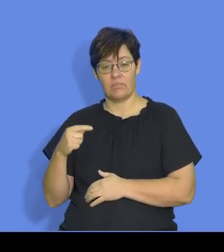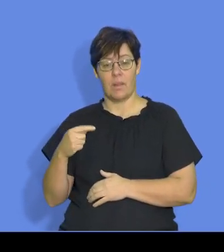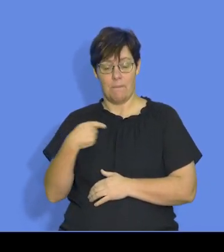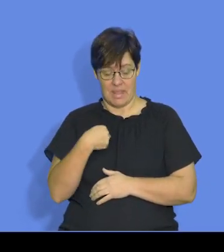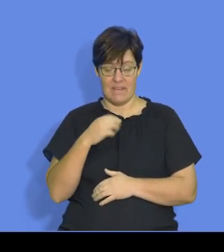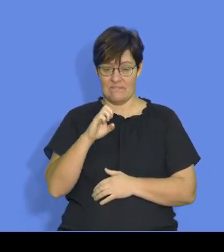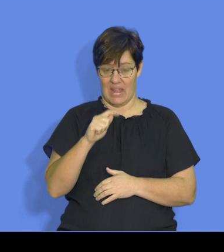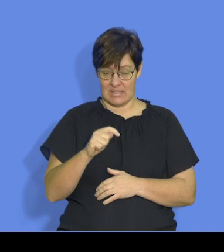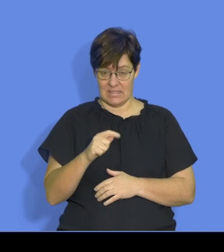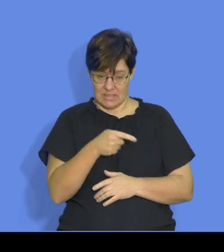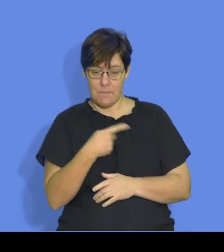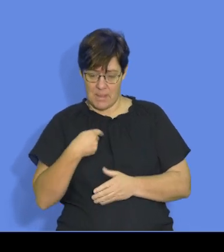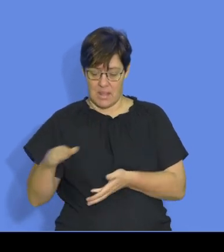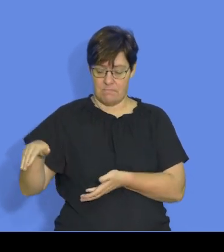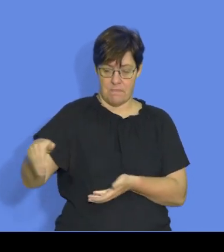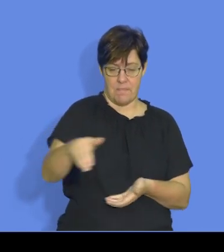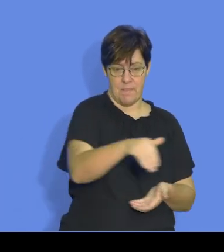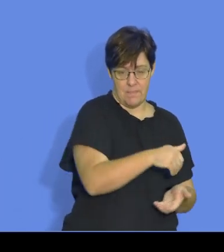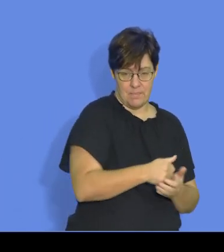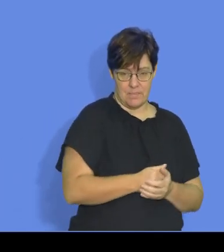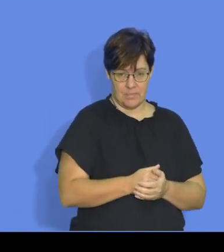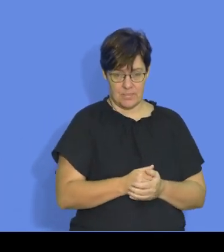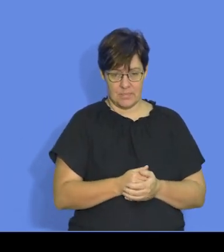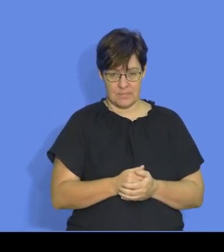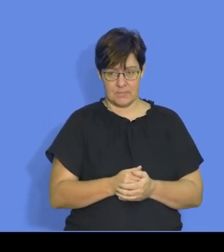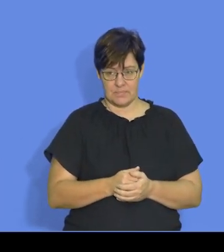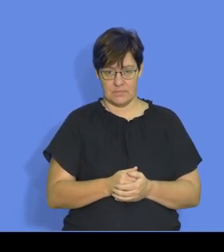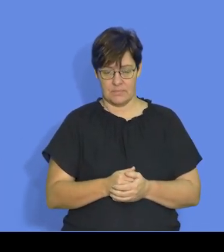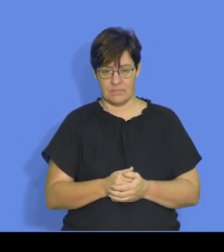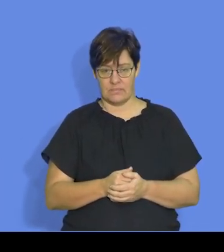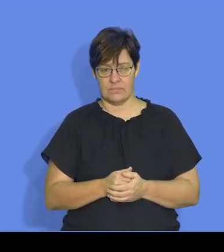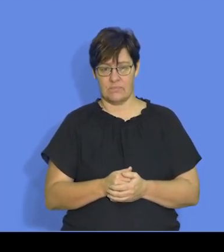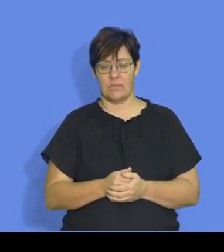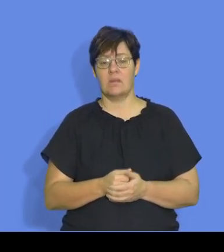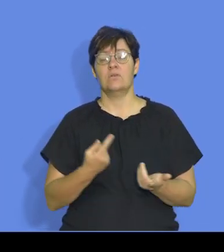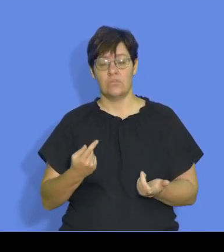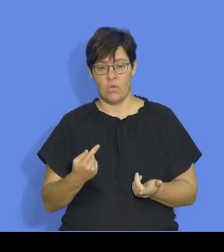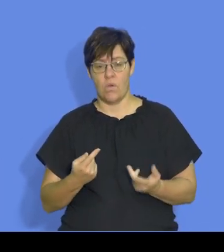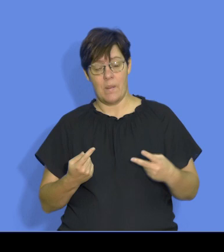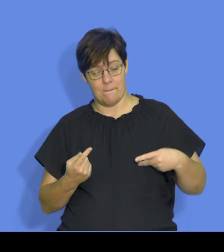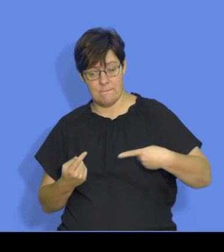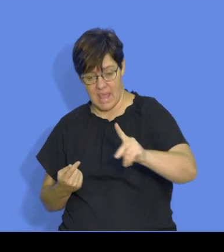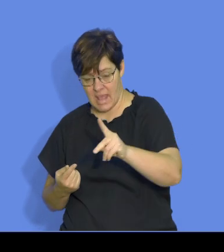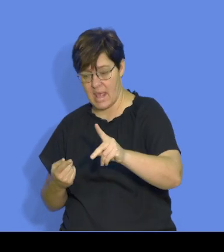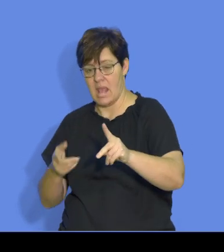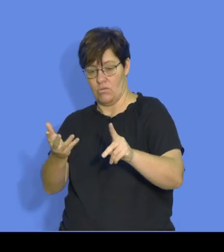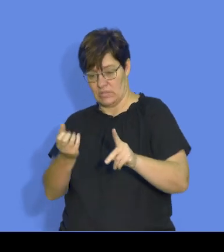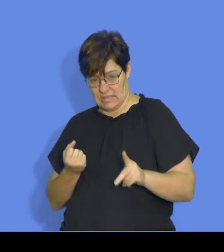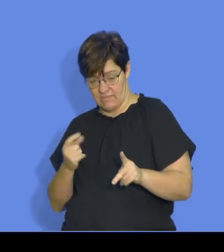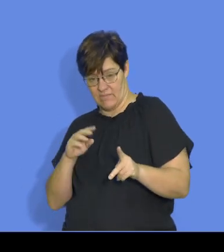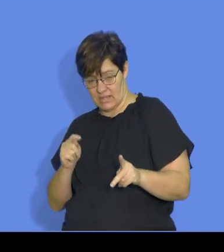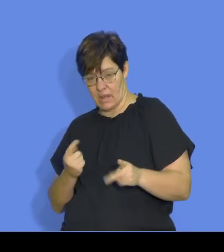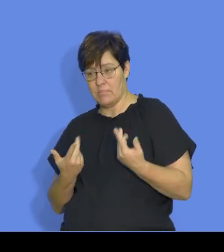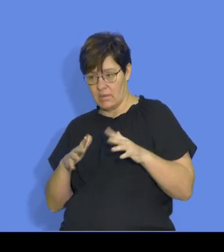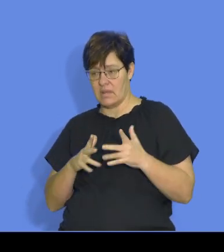vendor has collected. And obviously, that will feed in to your VAT control account, which